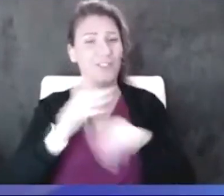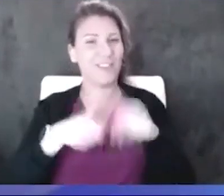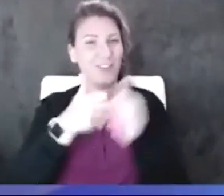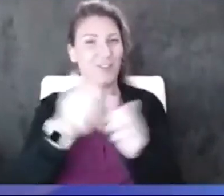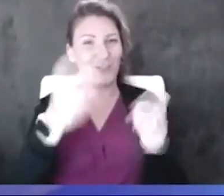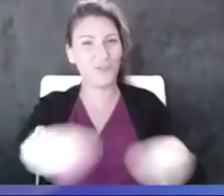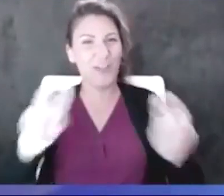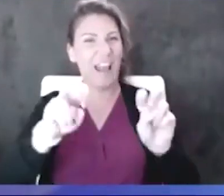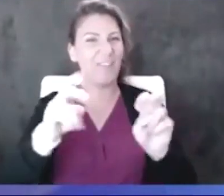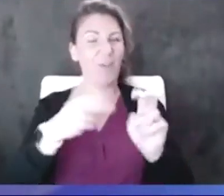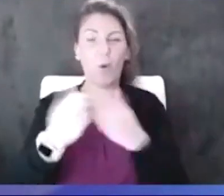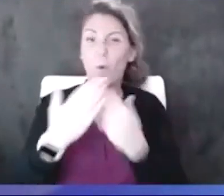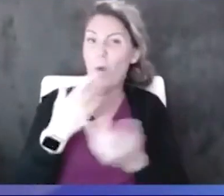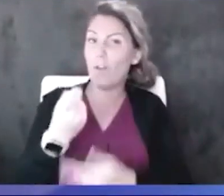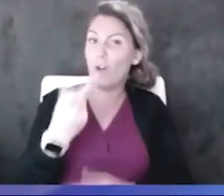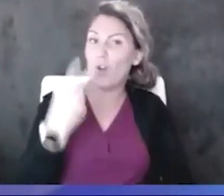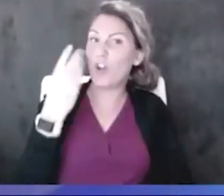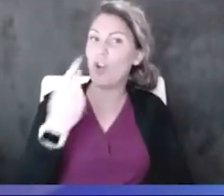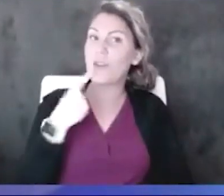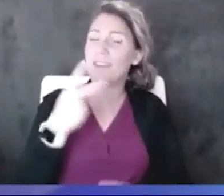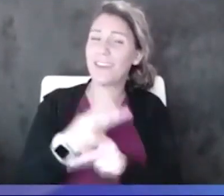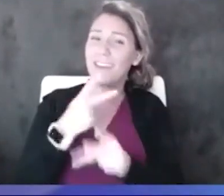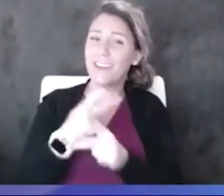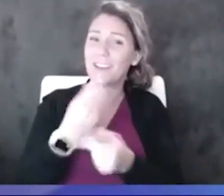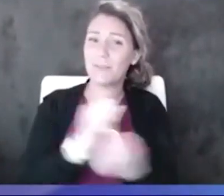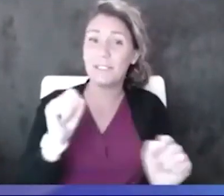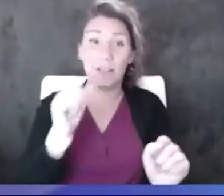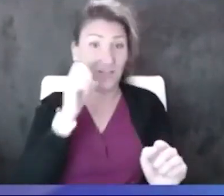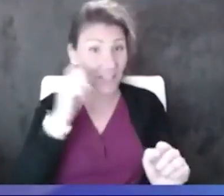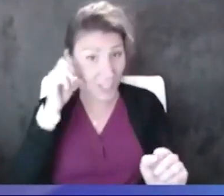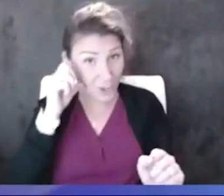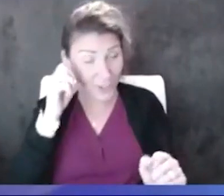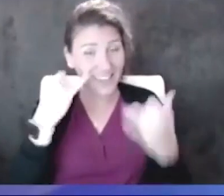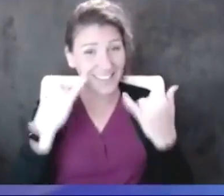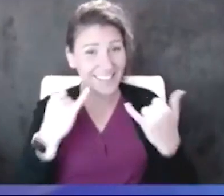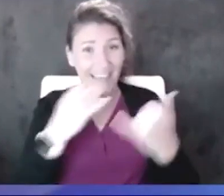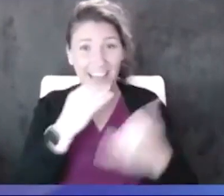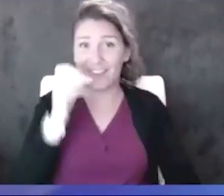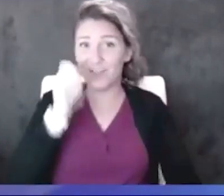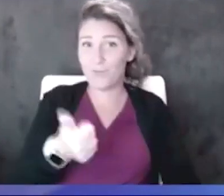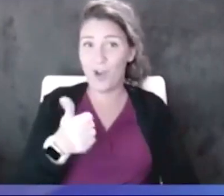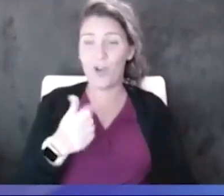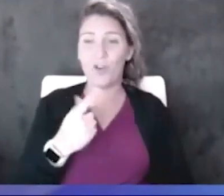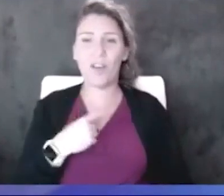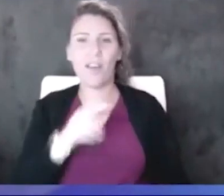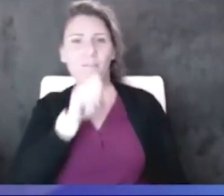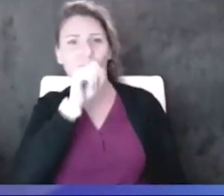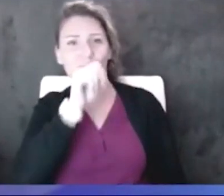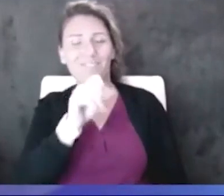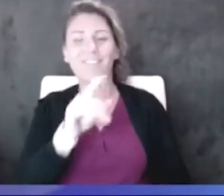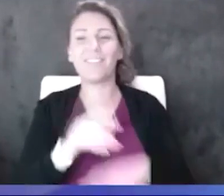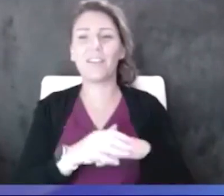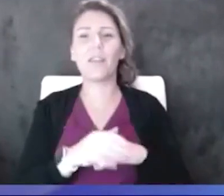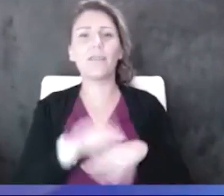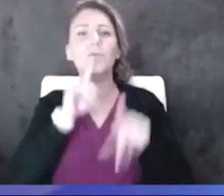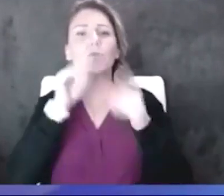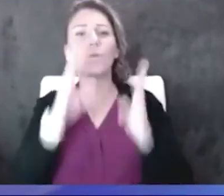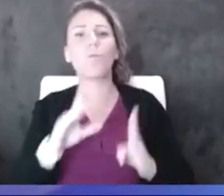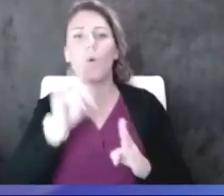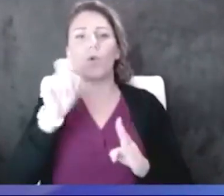they keep you safe. Yesterday, today, and tomorrow. I love it. Okay, I do have a reporter question